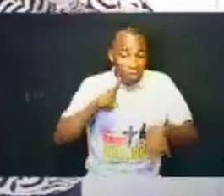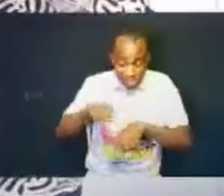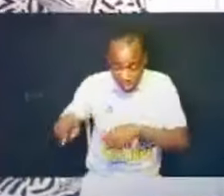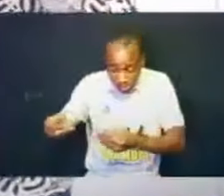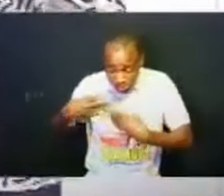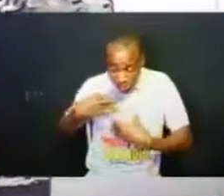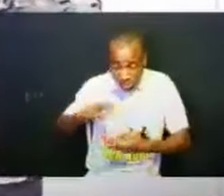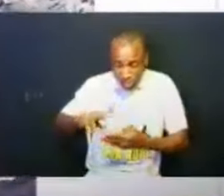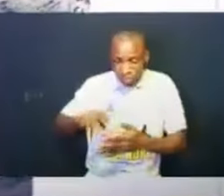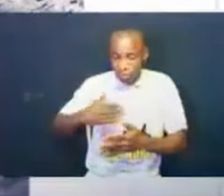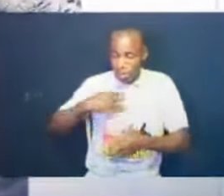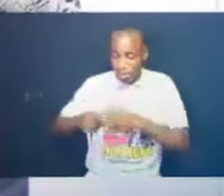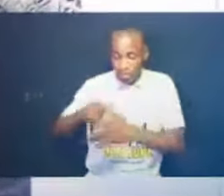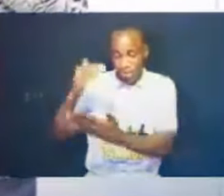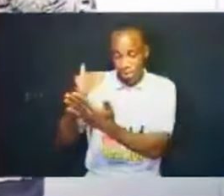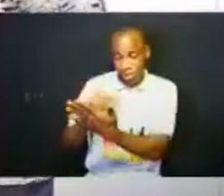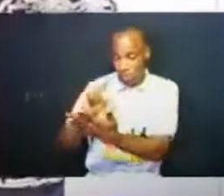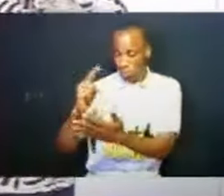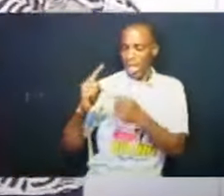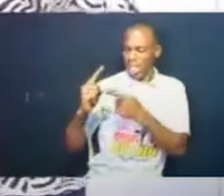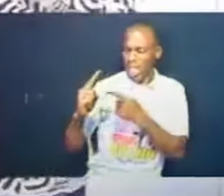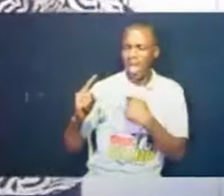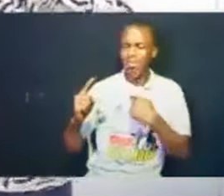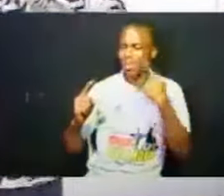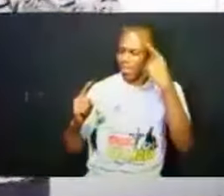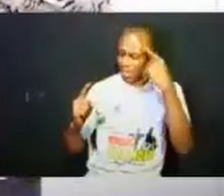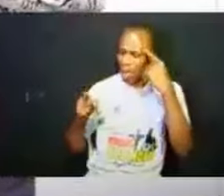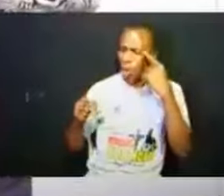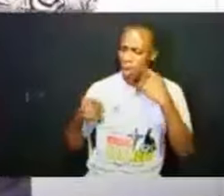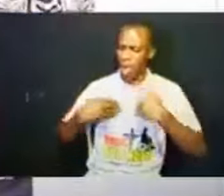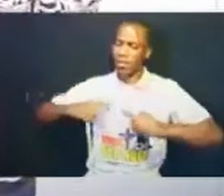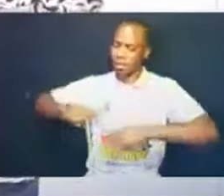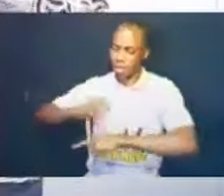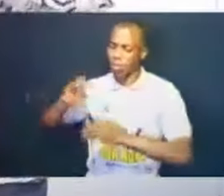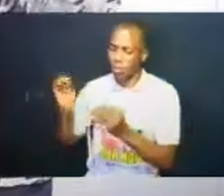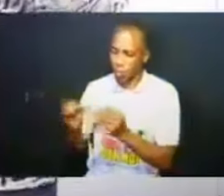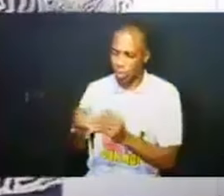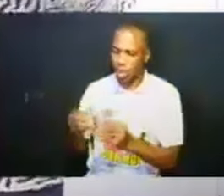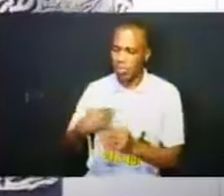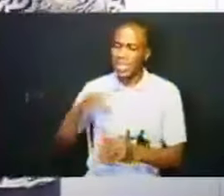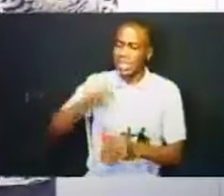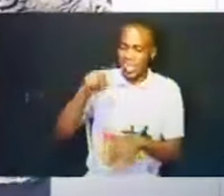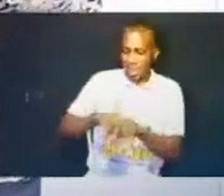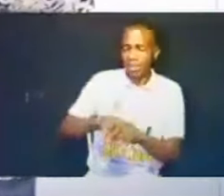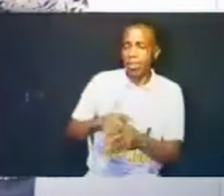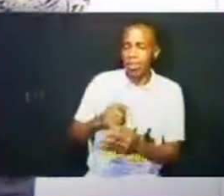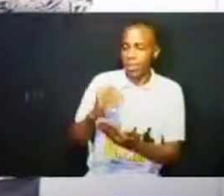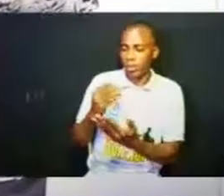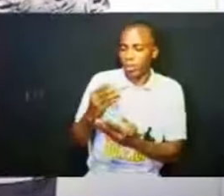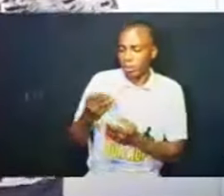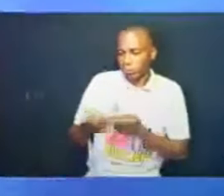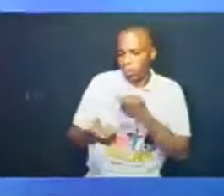that he was so bitter. He needed time to deal with the matter. When we